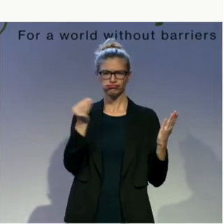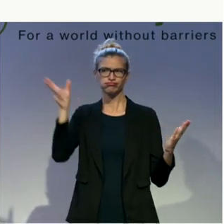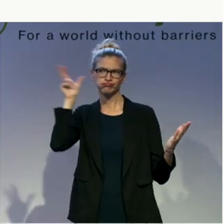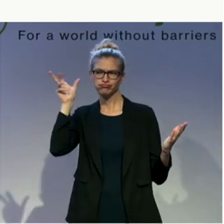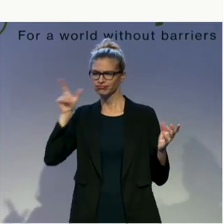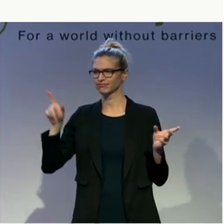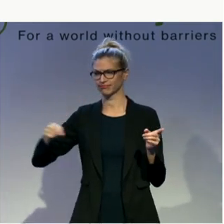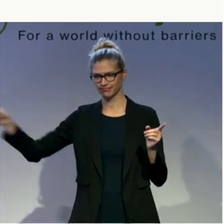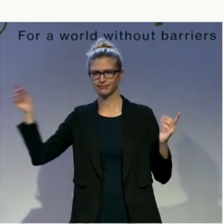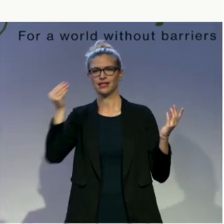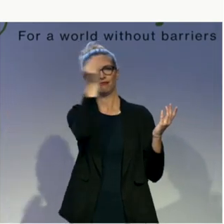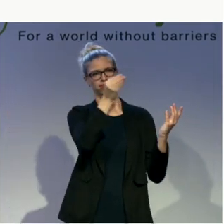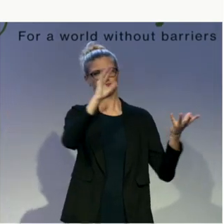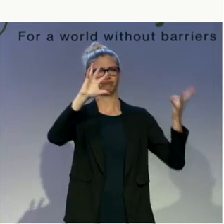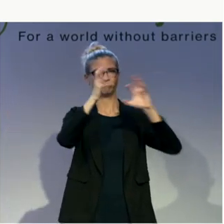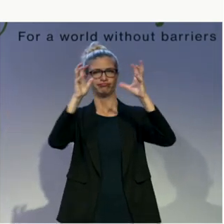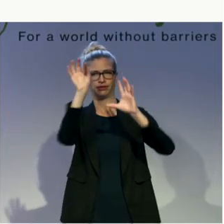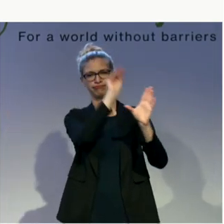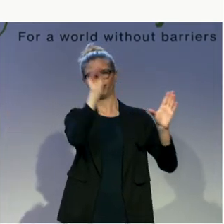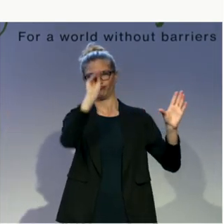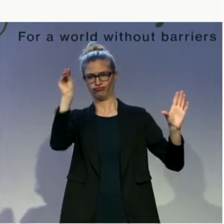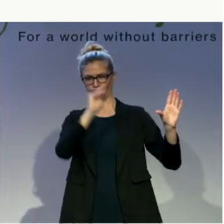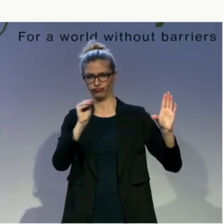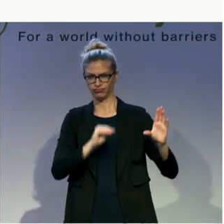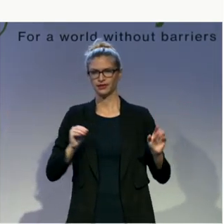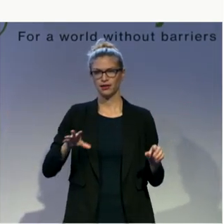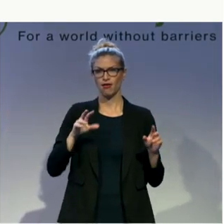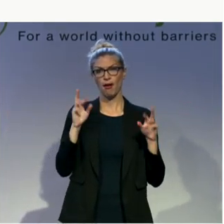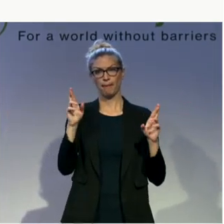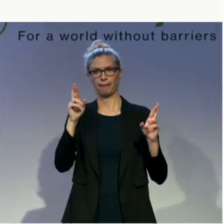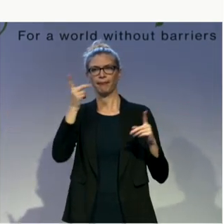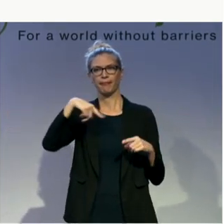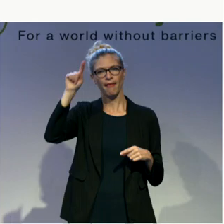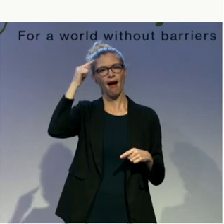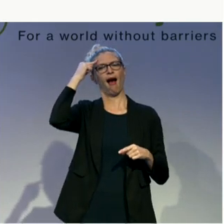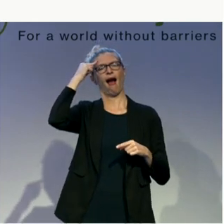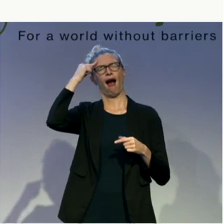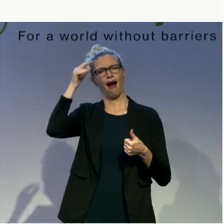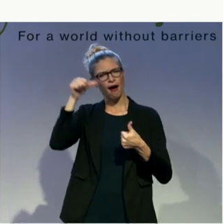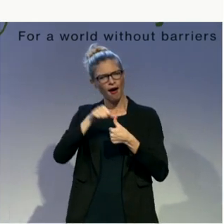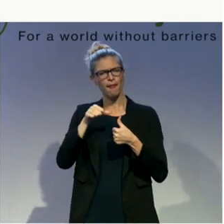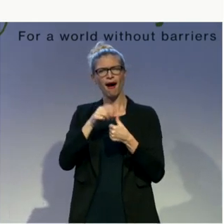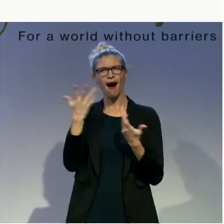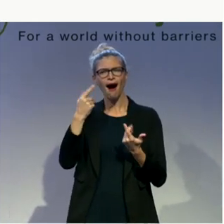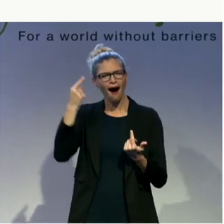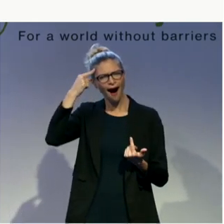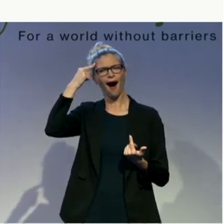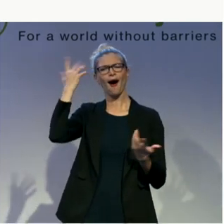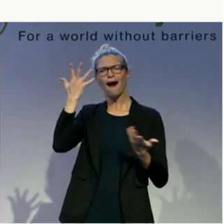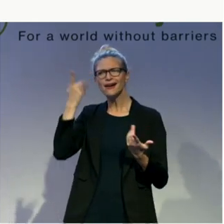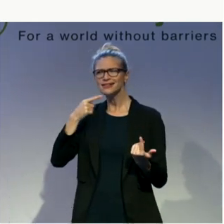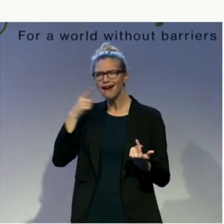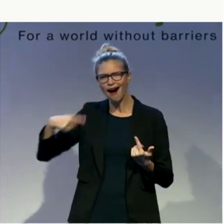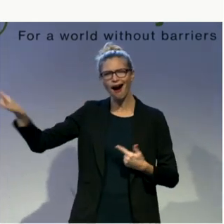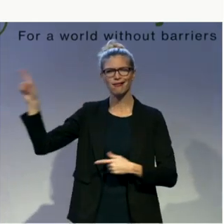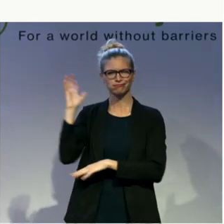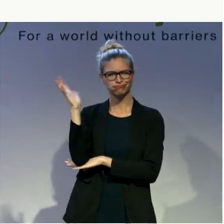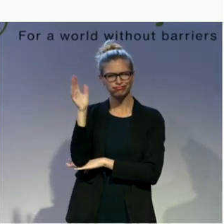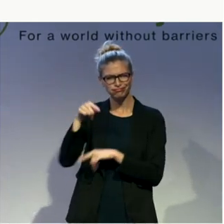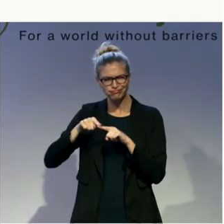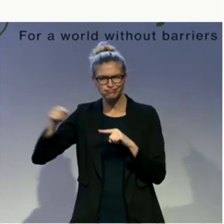were delivered, and that will help us all to remember what was being discussed and presented, and move on to